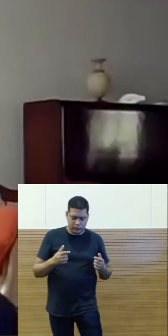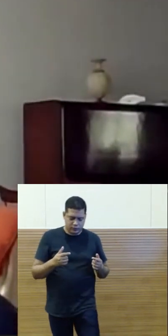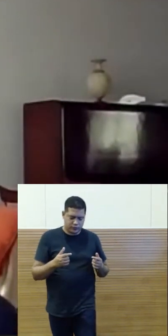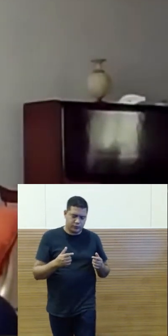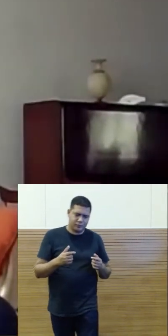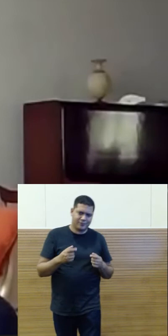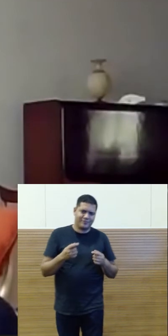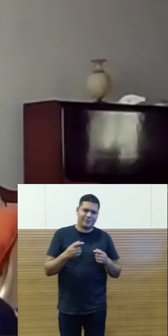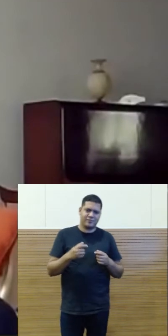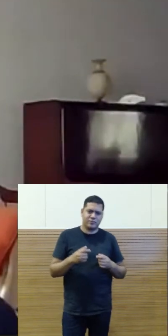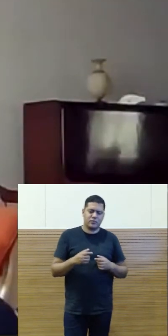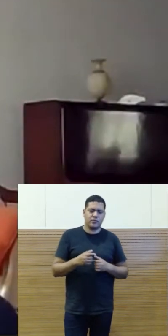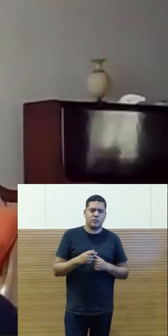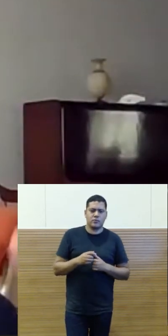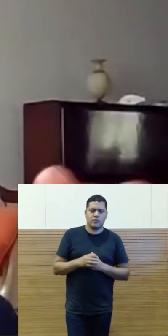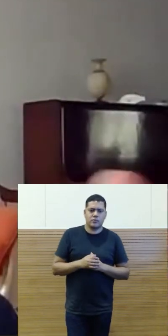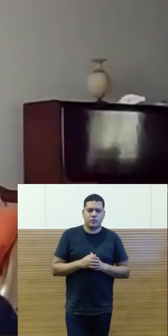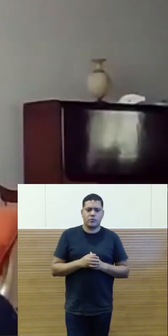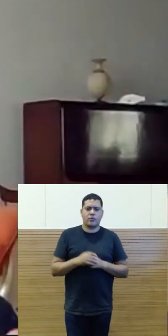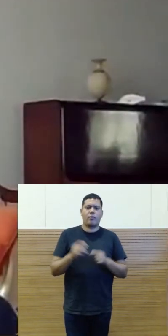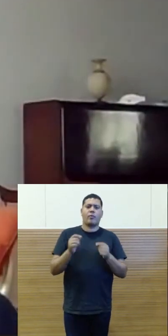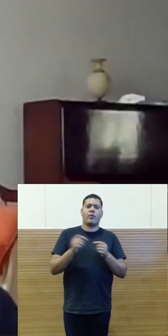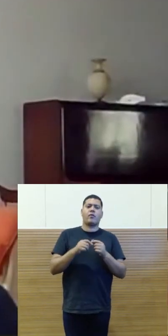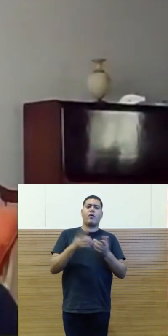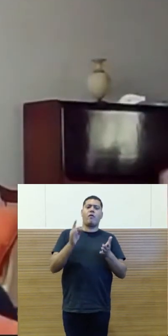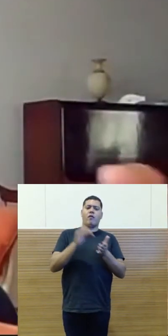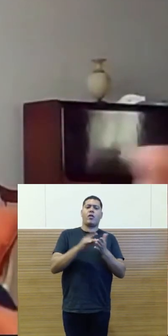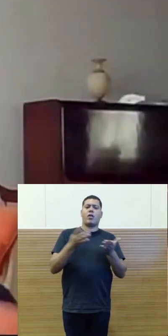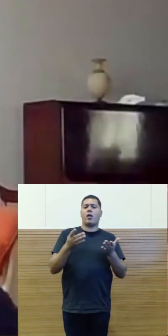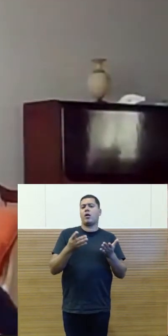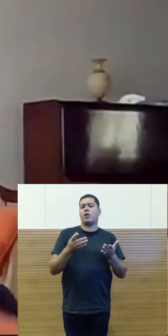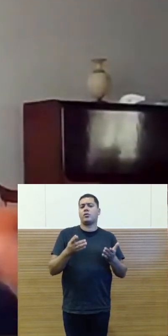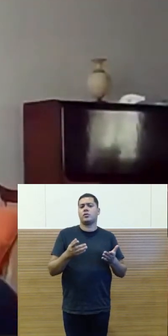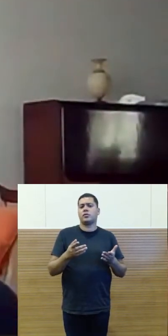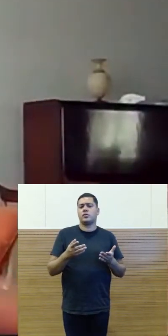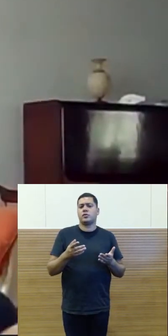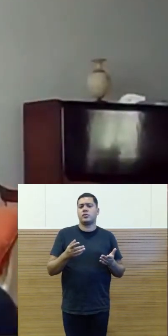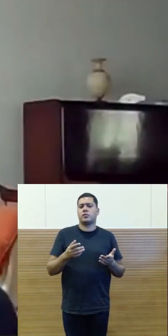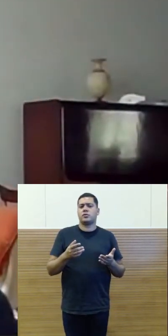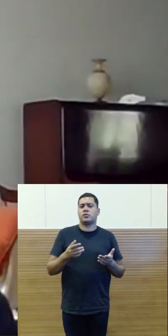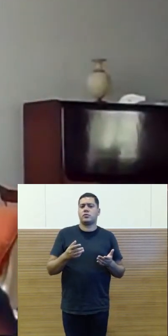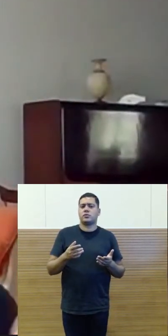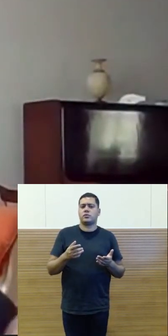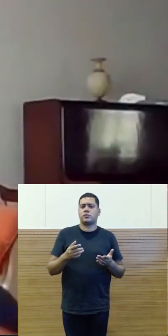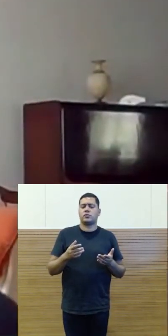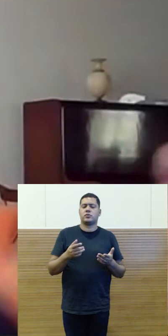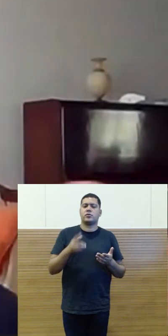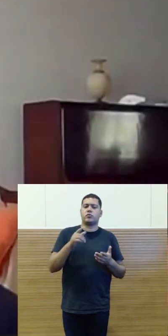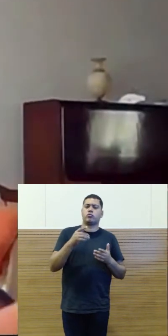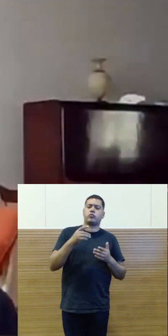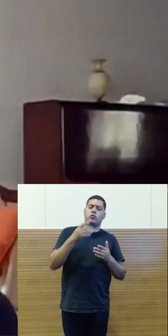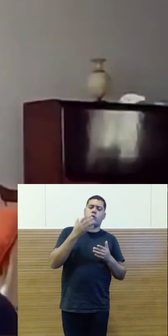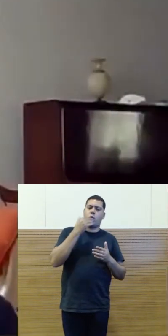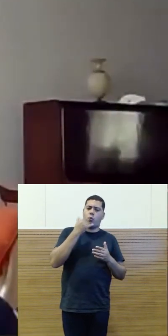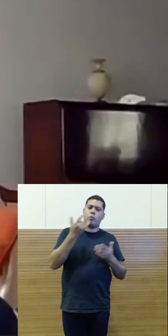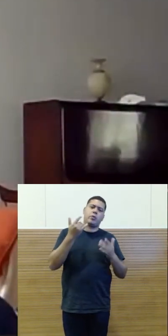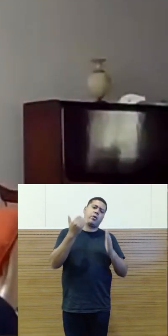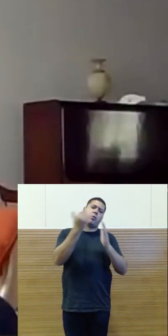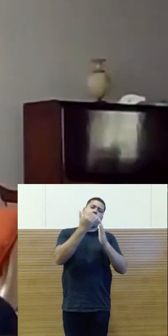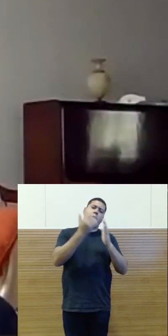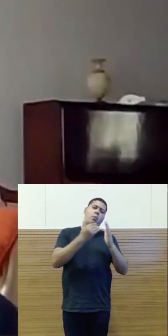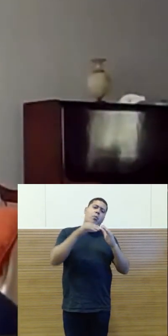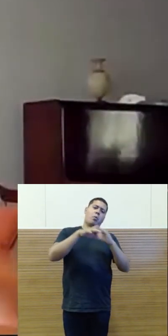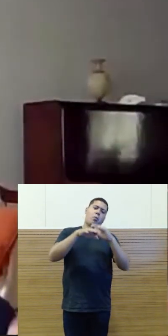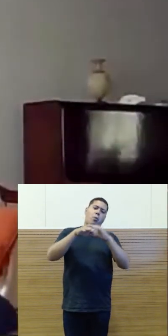Tomorrow we'll discuss this dissemination, which is indeed fundamental for it not to be a document